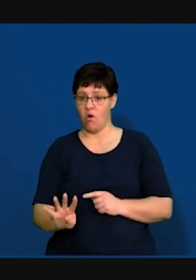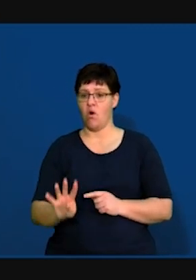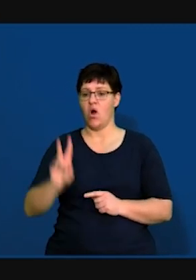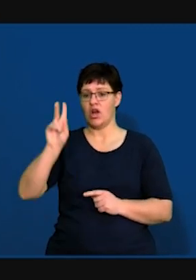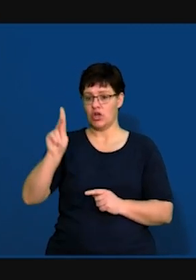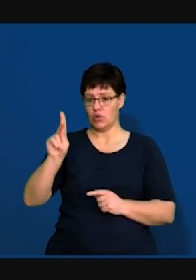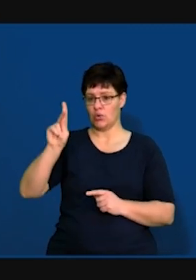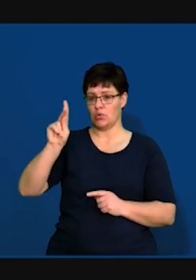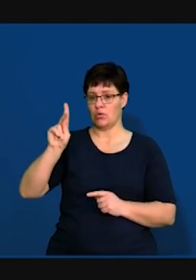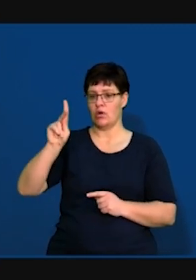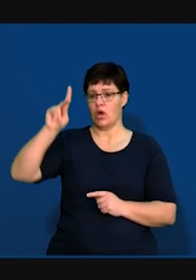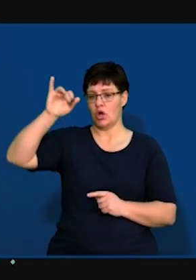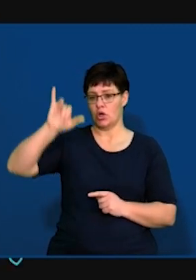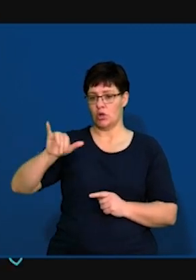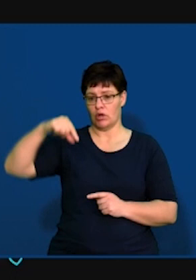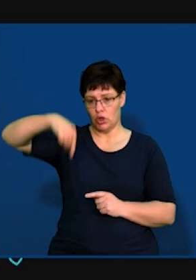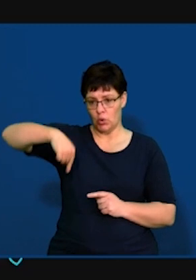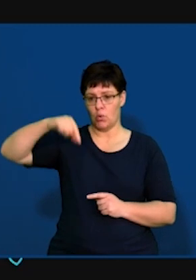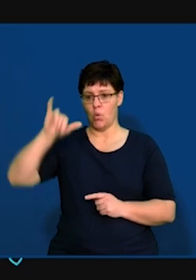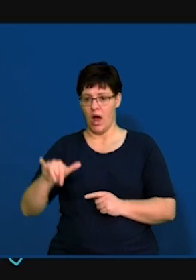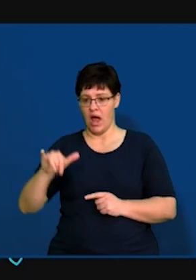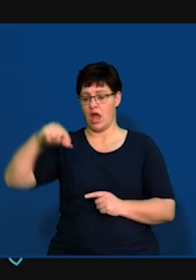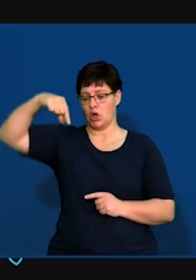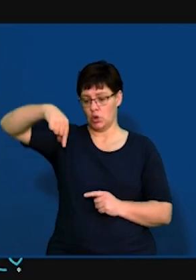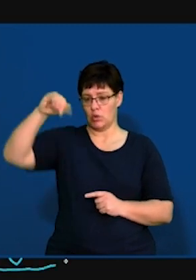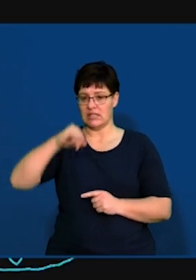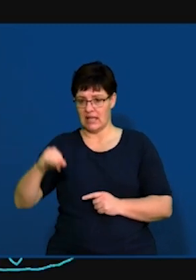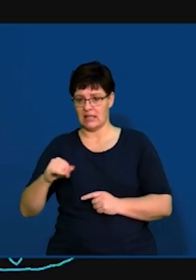Y, QZ over R squared. So if that